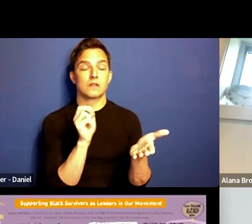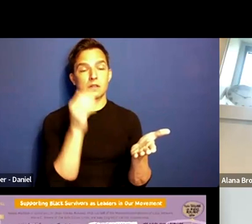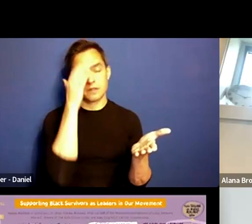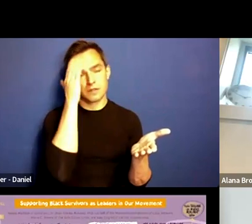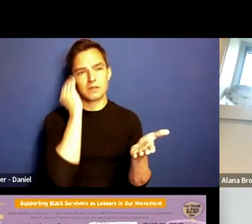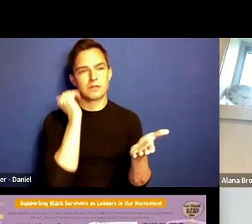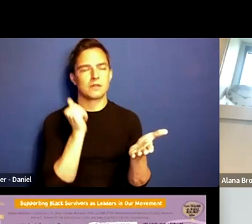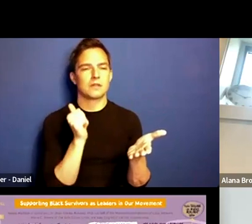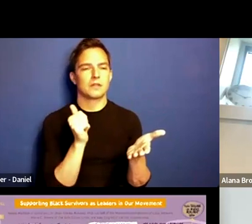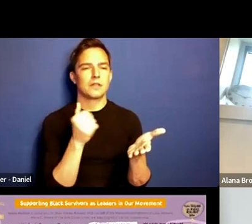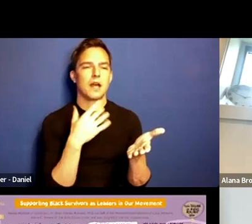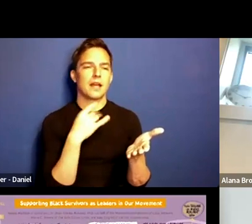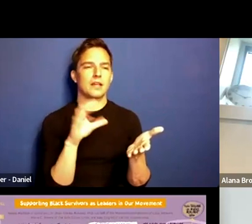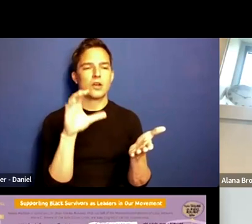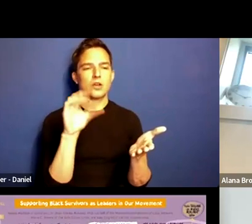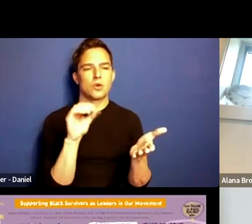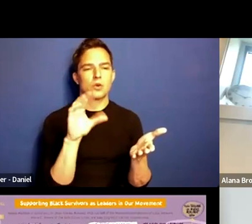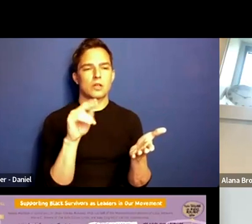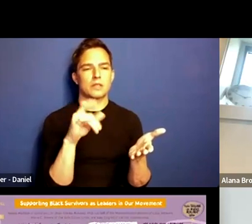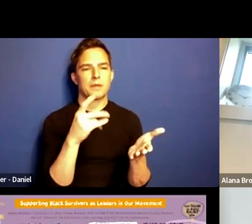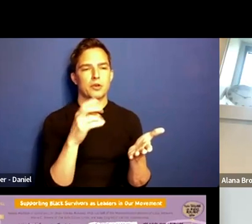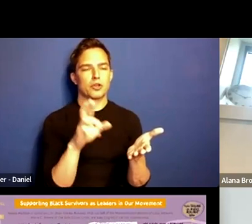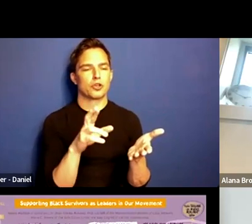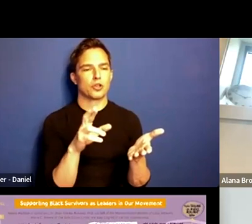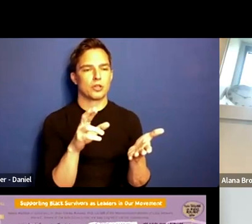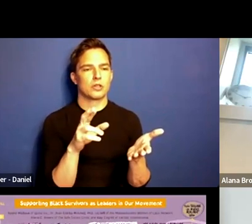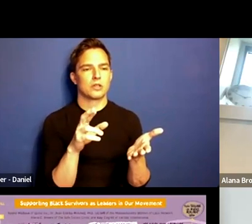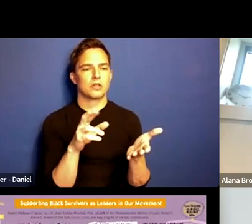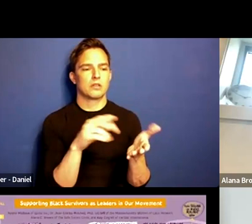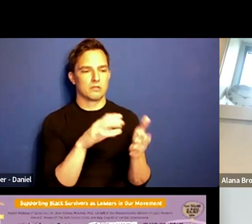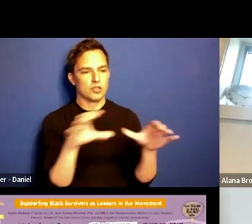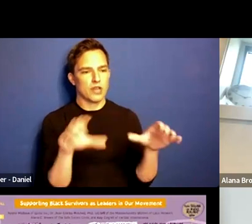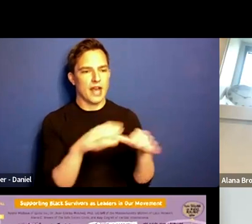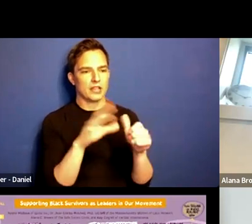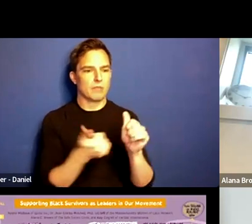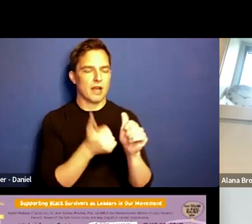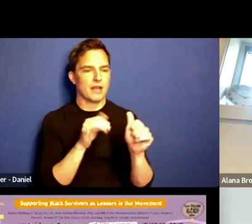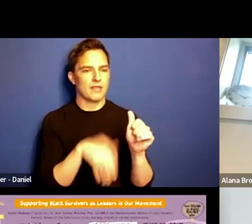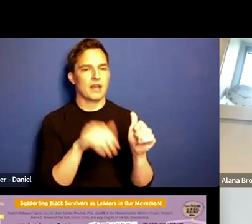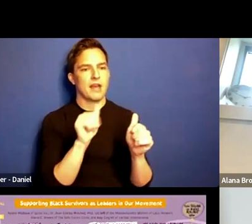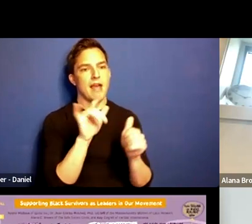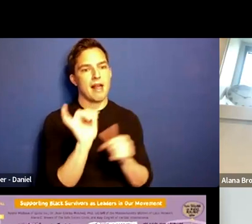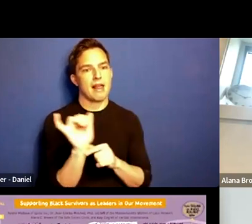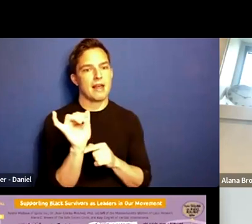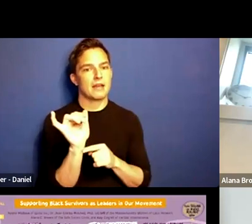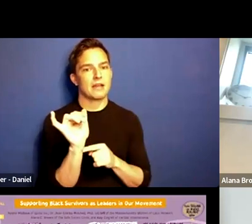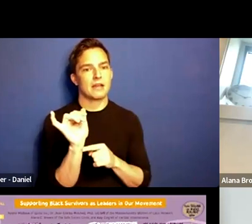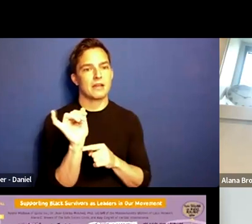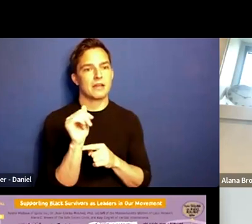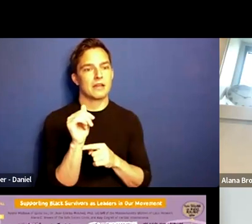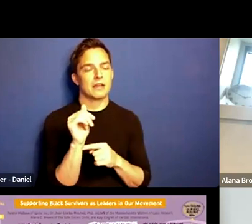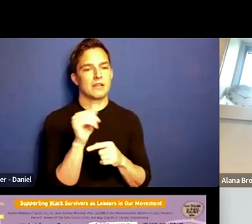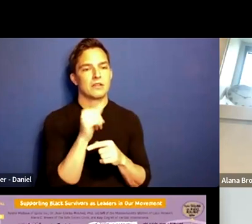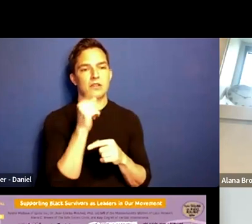of like, I like the co-conspirator kind of like, okay, there's action behind it. The allies, not always action behind